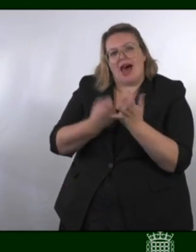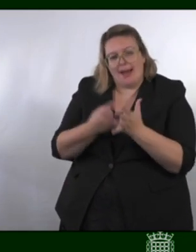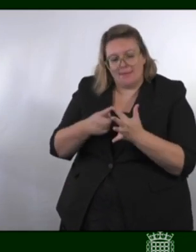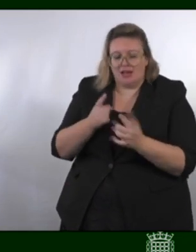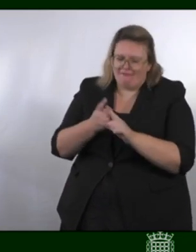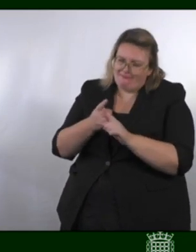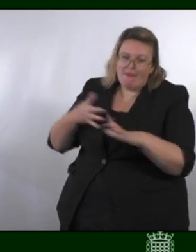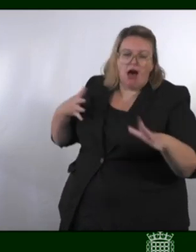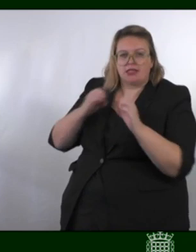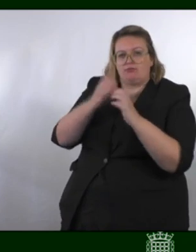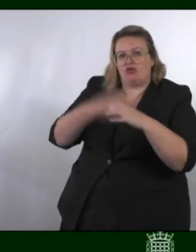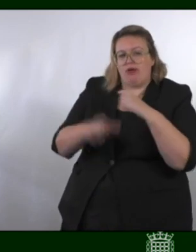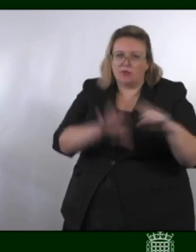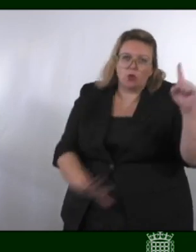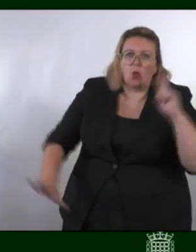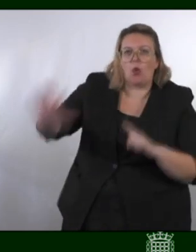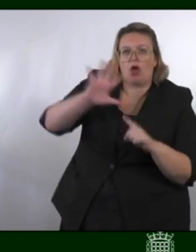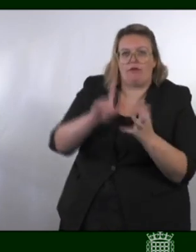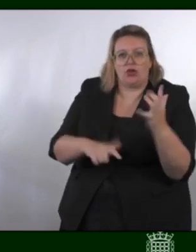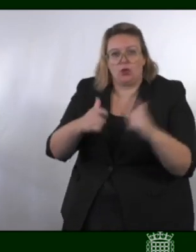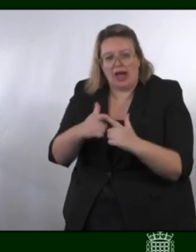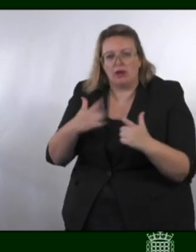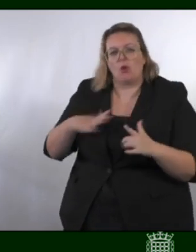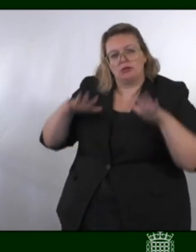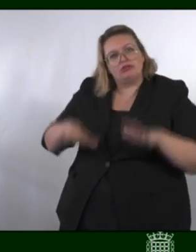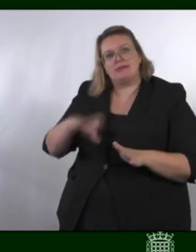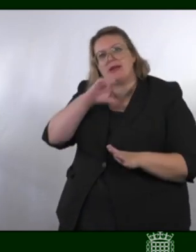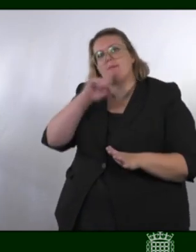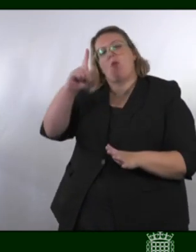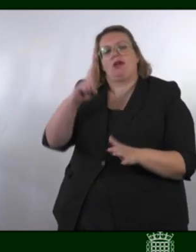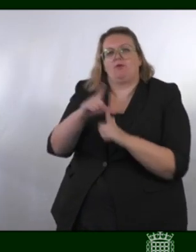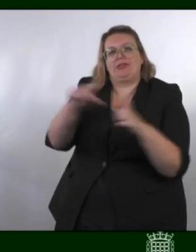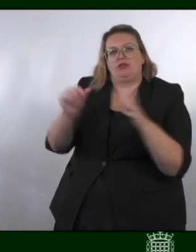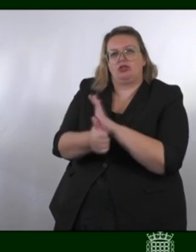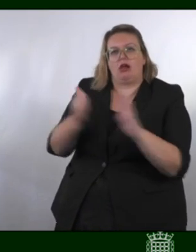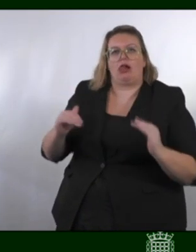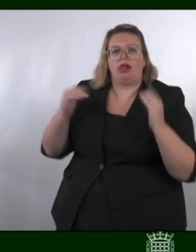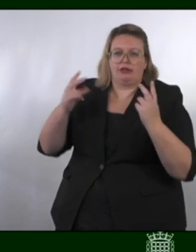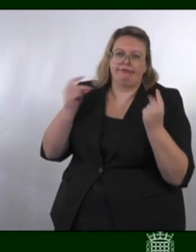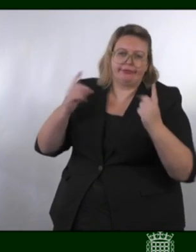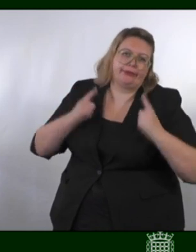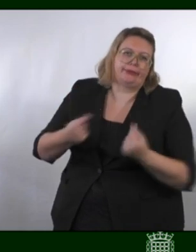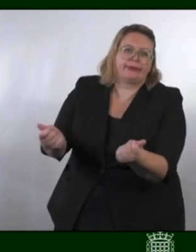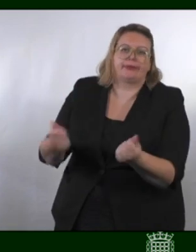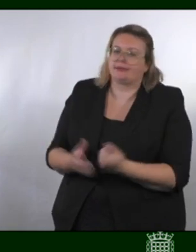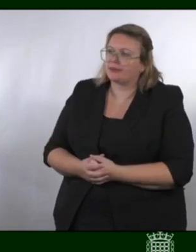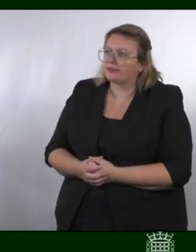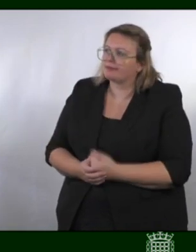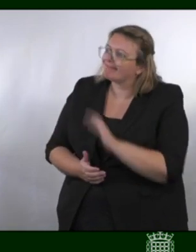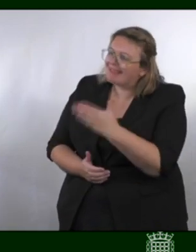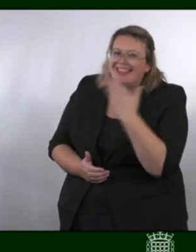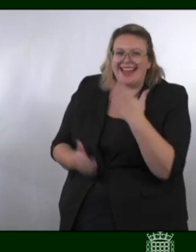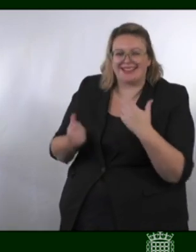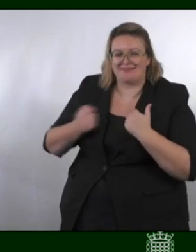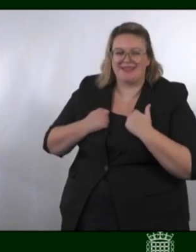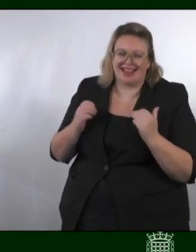Kingdom and ensure that we are global leaders in digital connectivity? Thank you. Yes, indeed. I thank my right honourable friend,